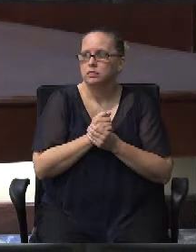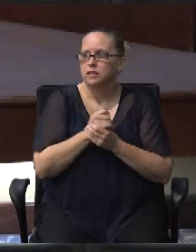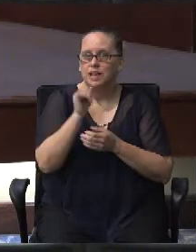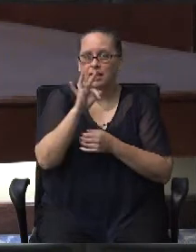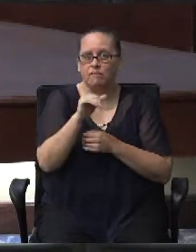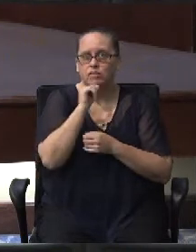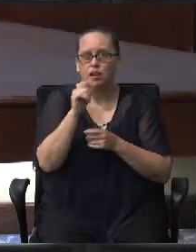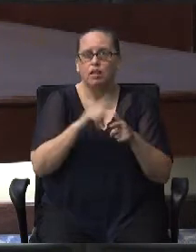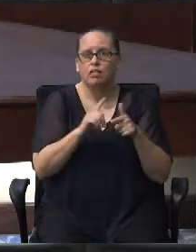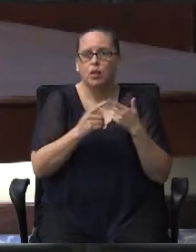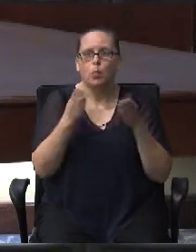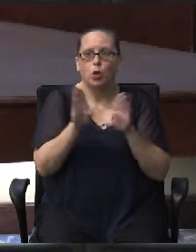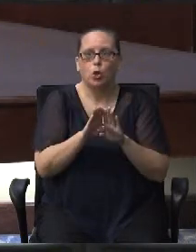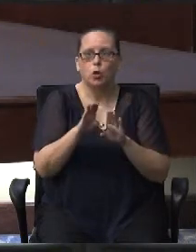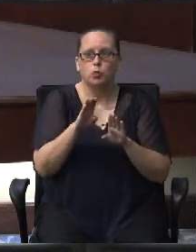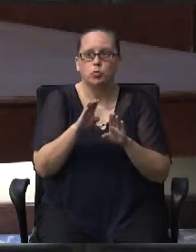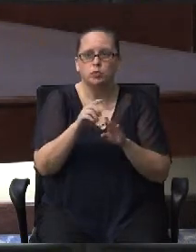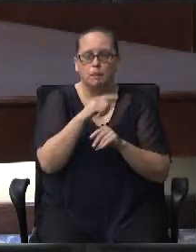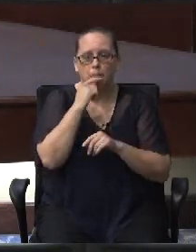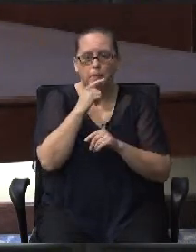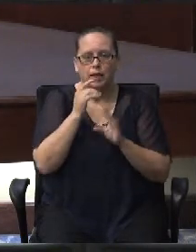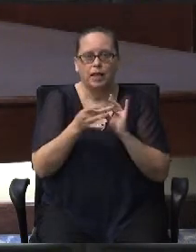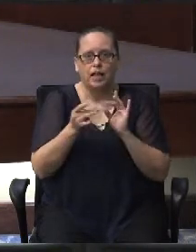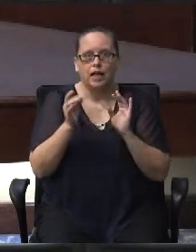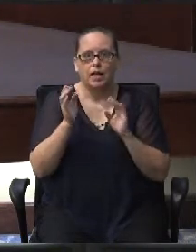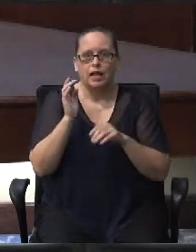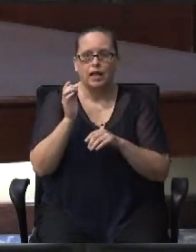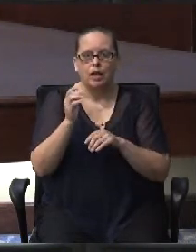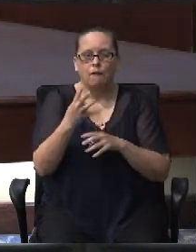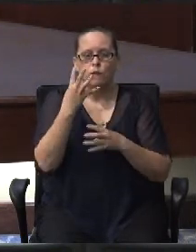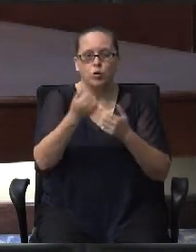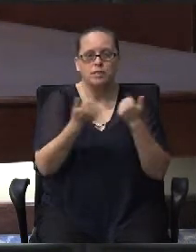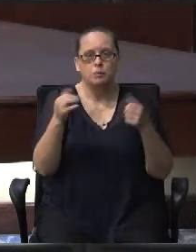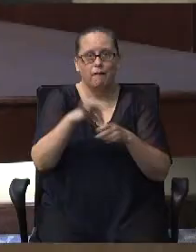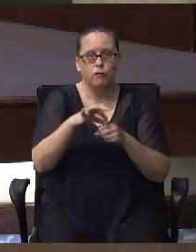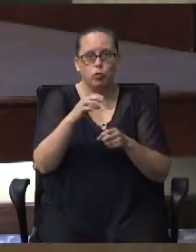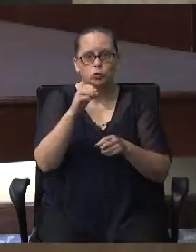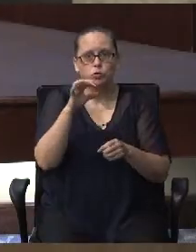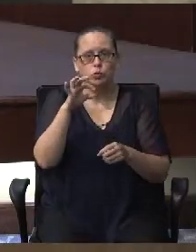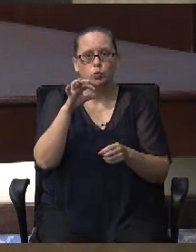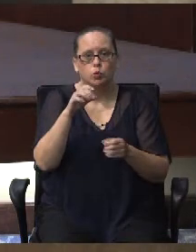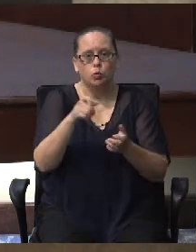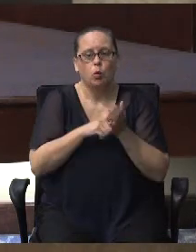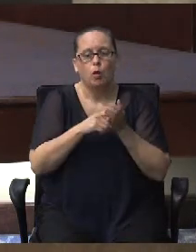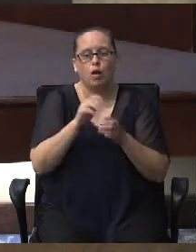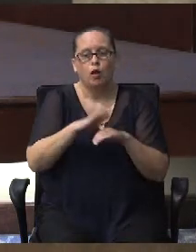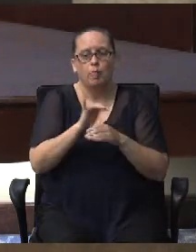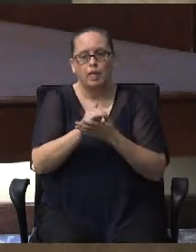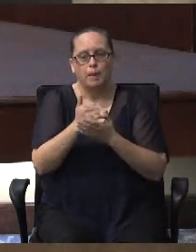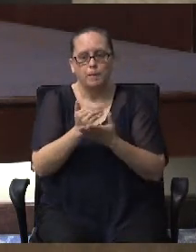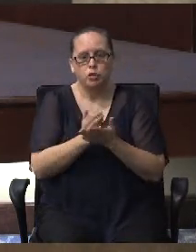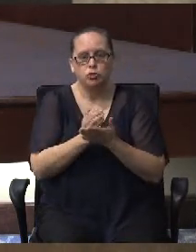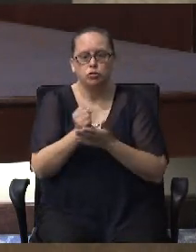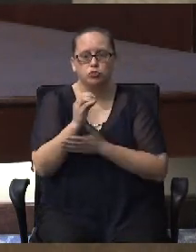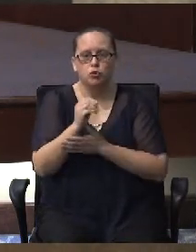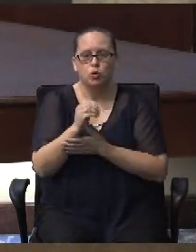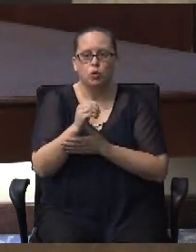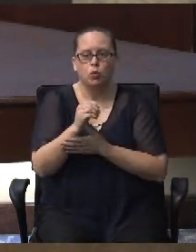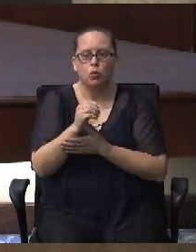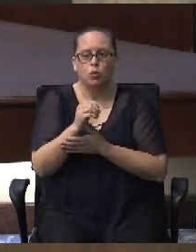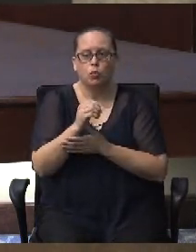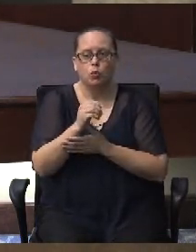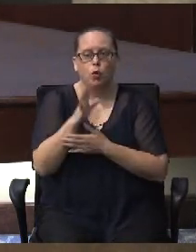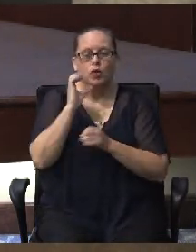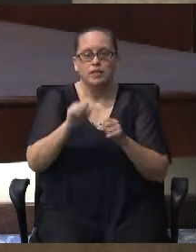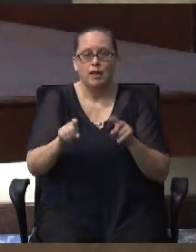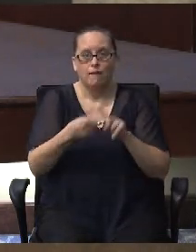If not, then we will close the public hearing. There are 4 separate votes that are required if council votes on this budget. So we will